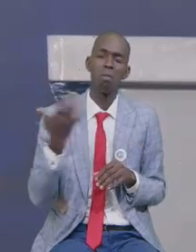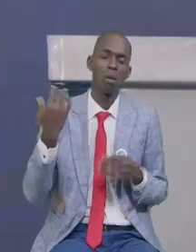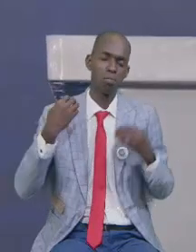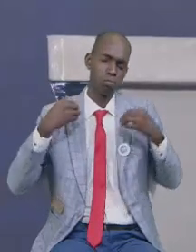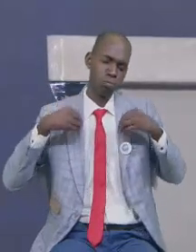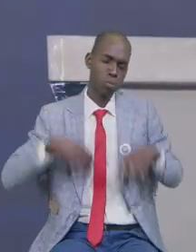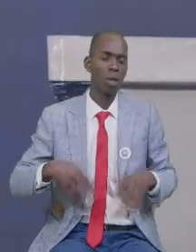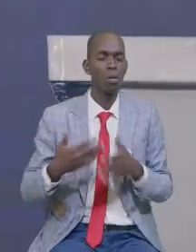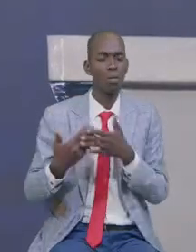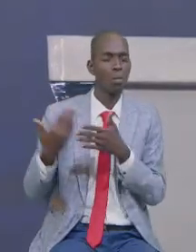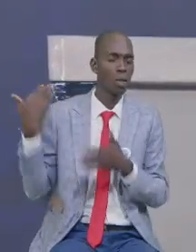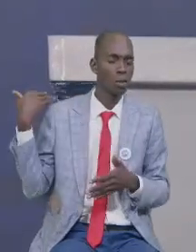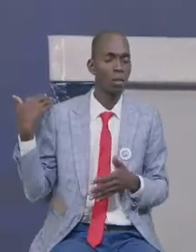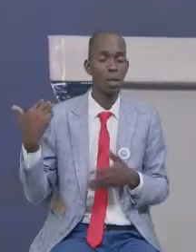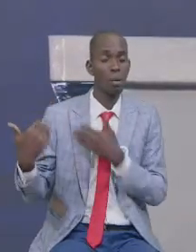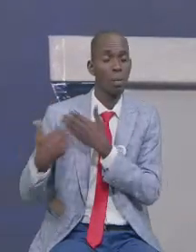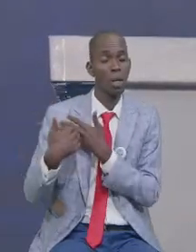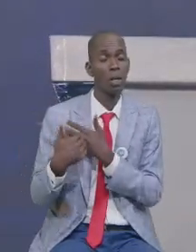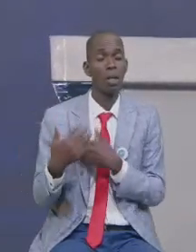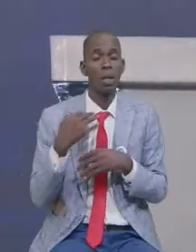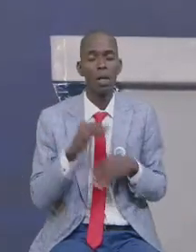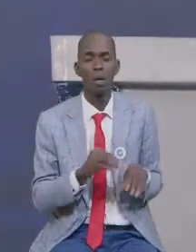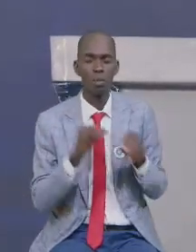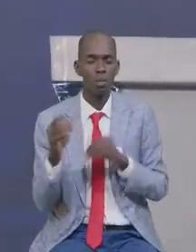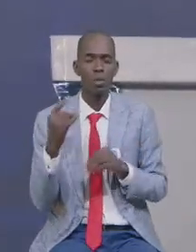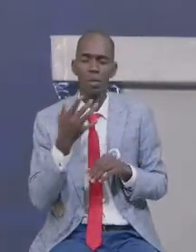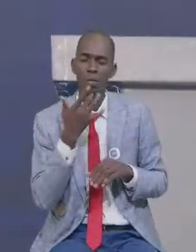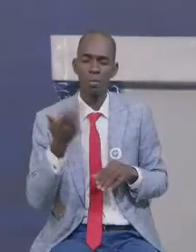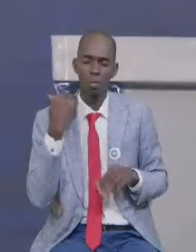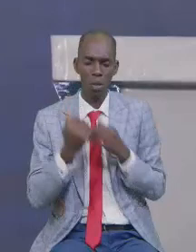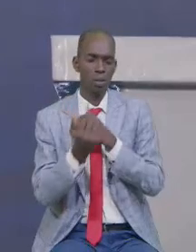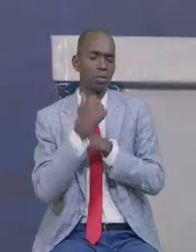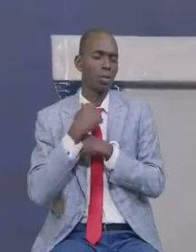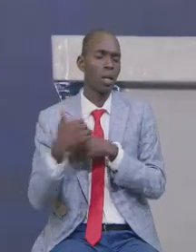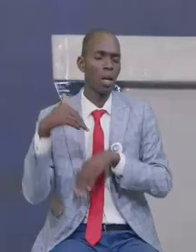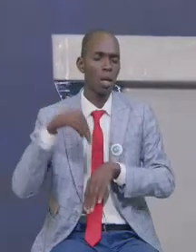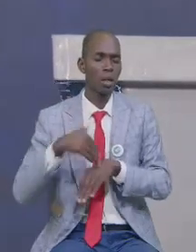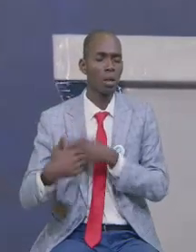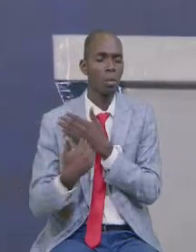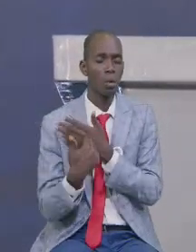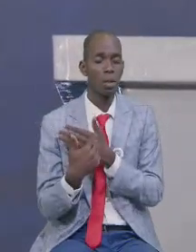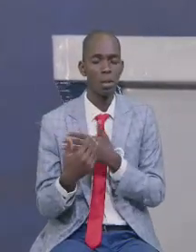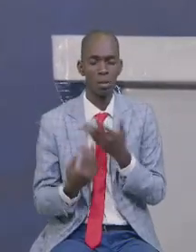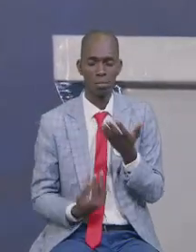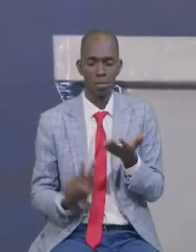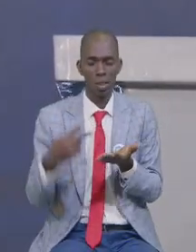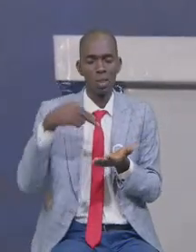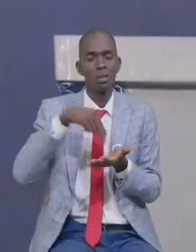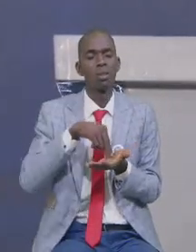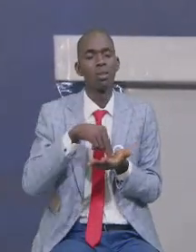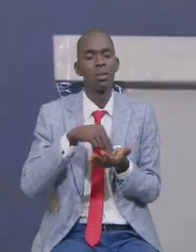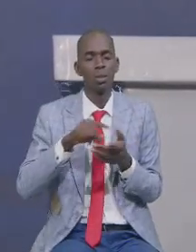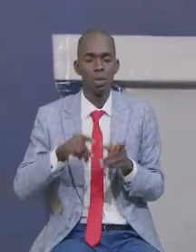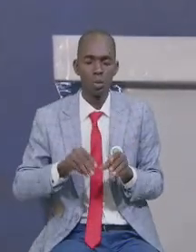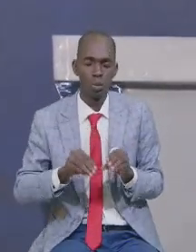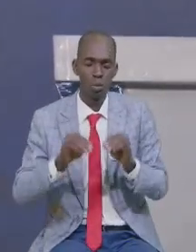behind you. And put the former defeat behind you. Arise, go